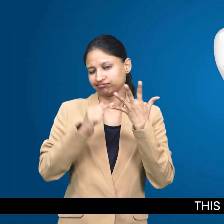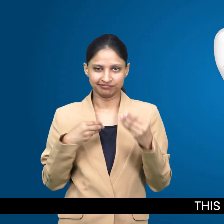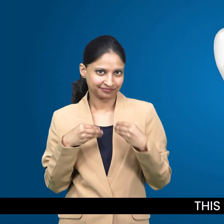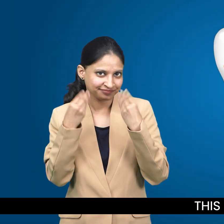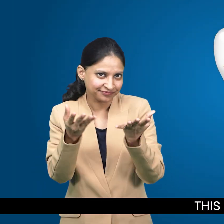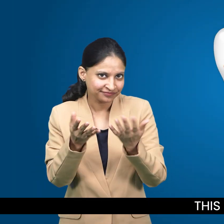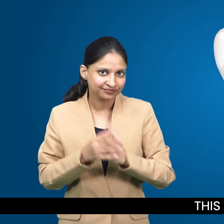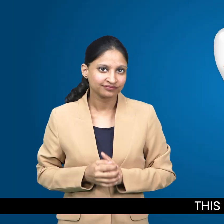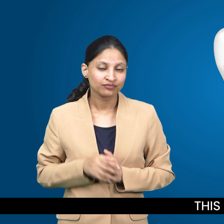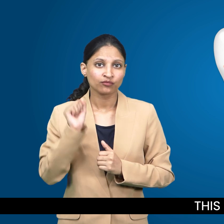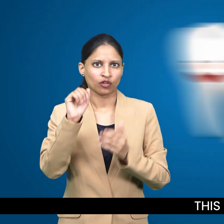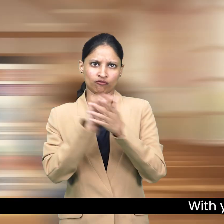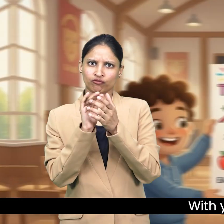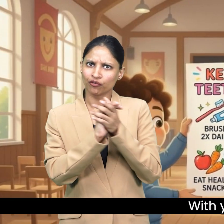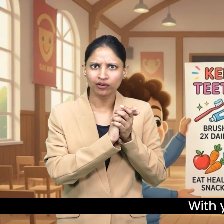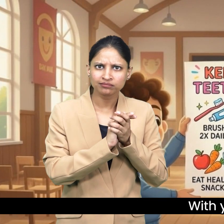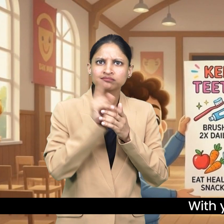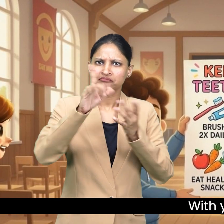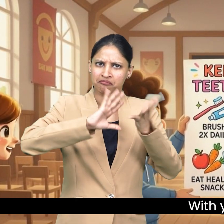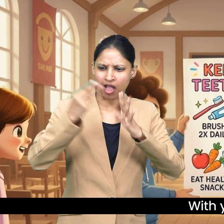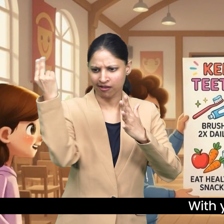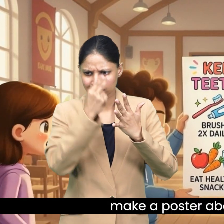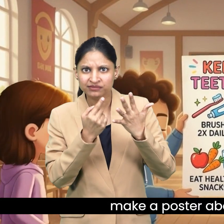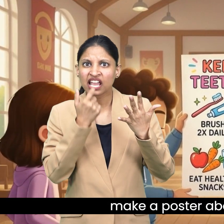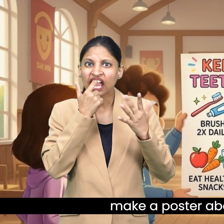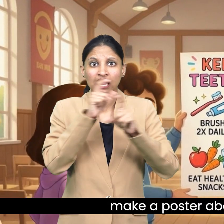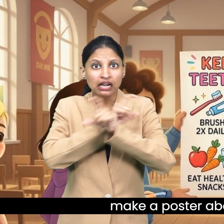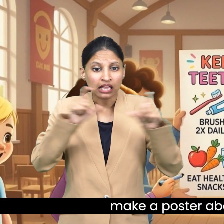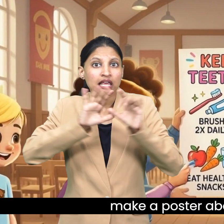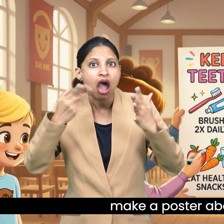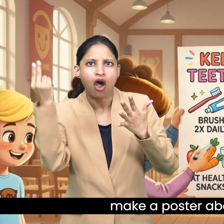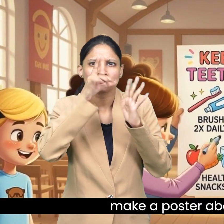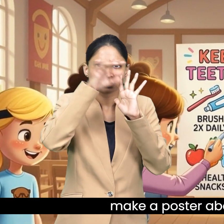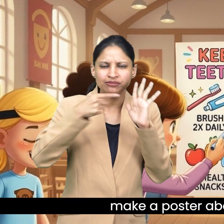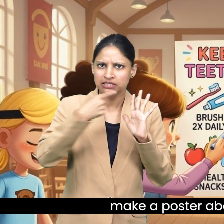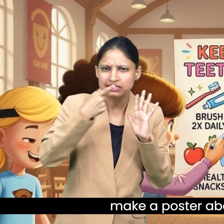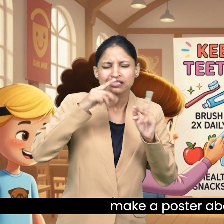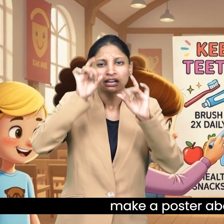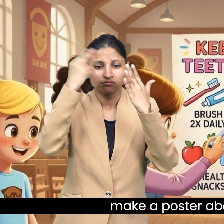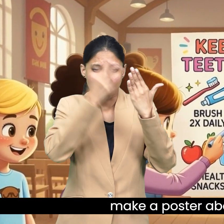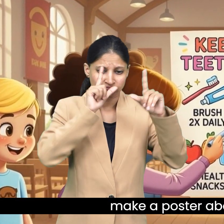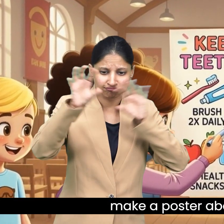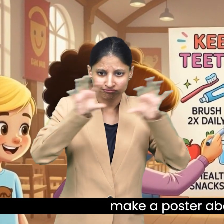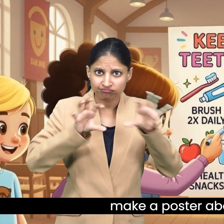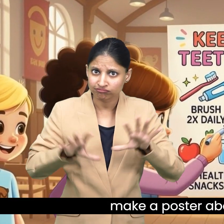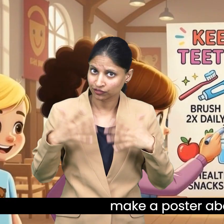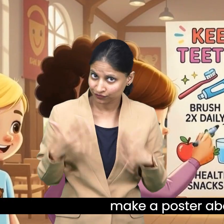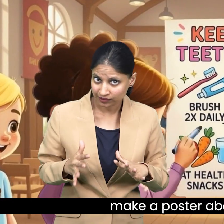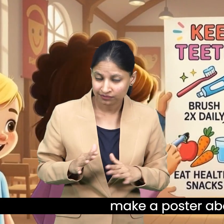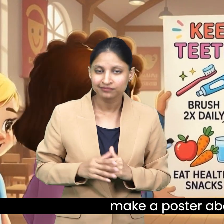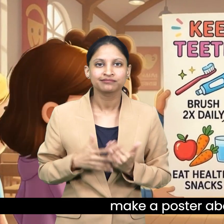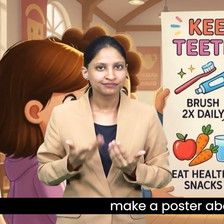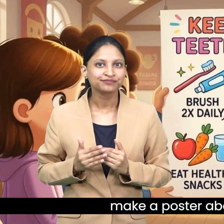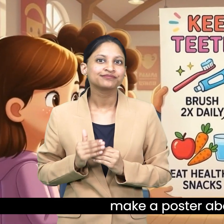This is for you. With your friends, make a poster about keeping teeth